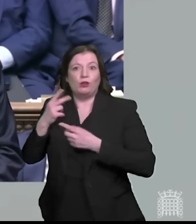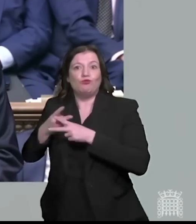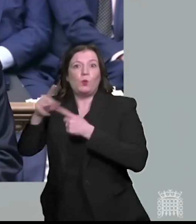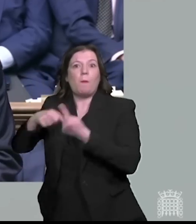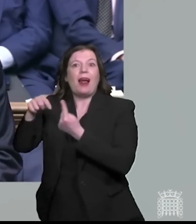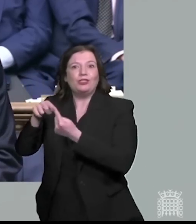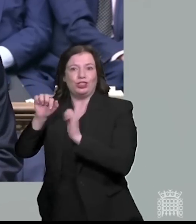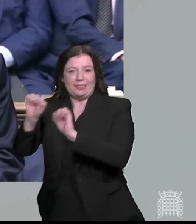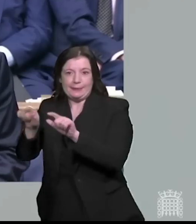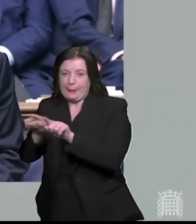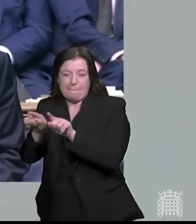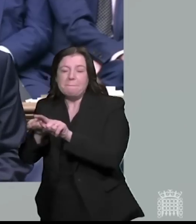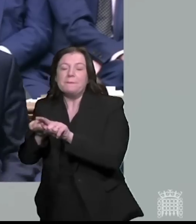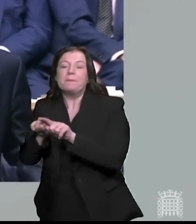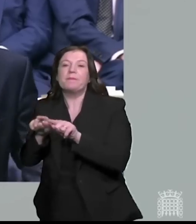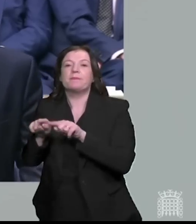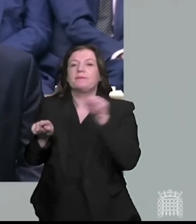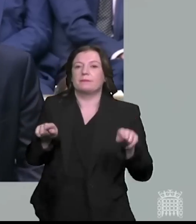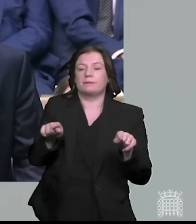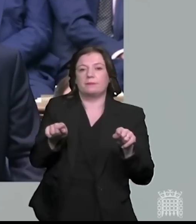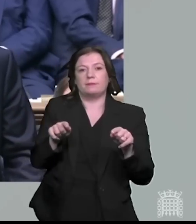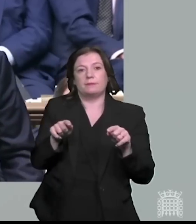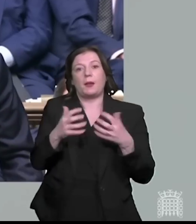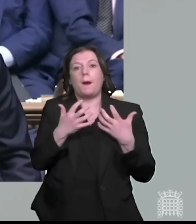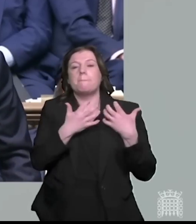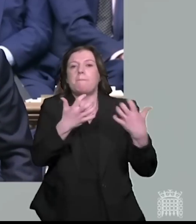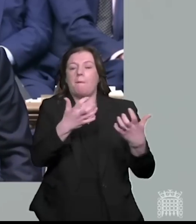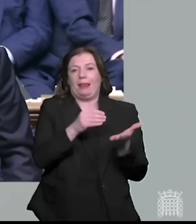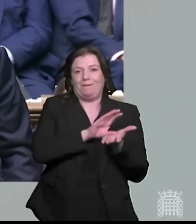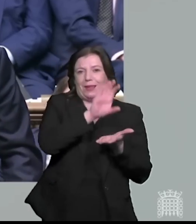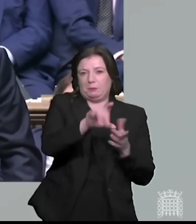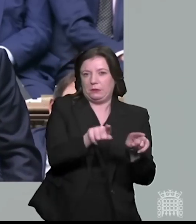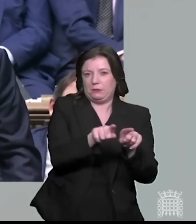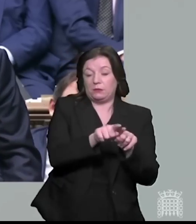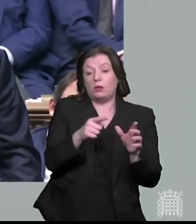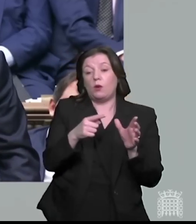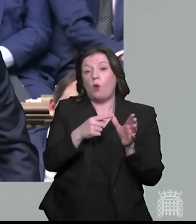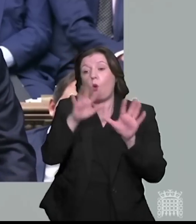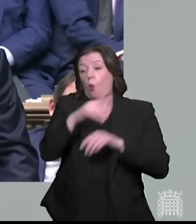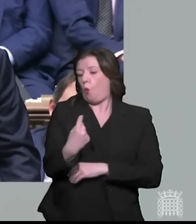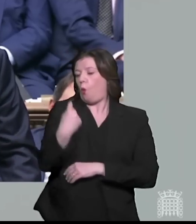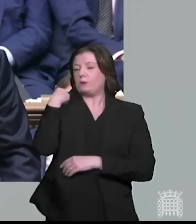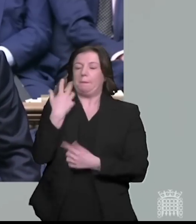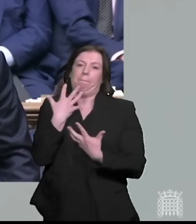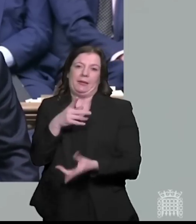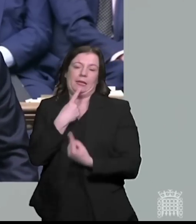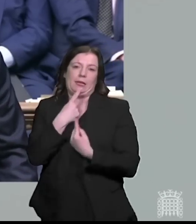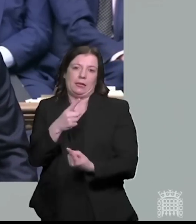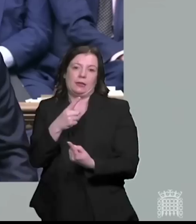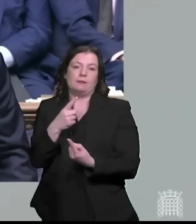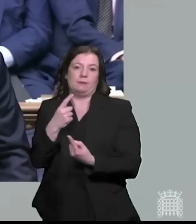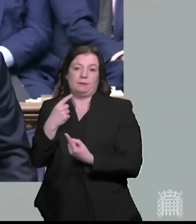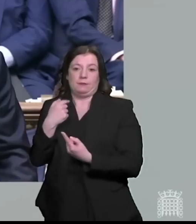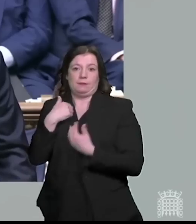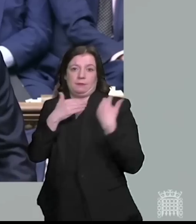and alongside that will come more public investment In the autumn statement, I announced the first